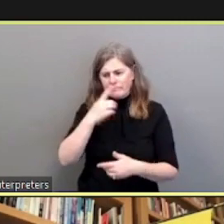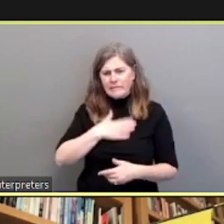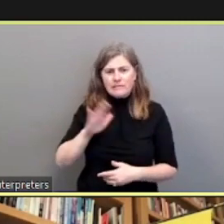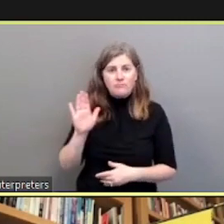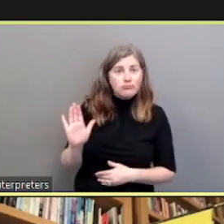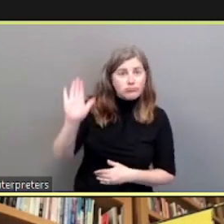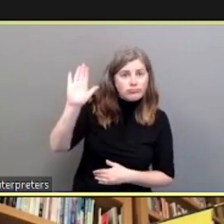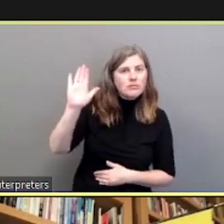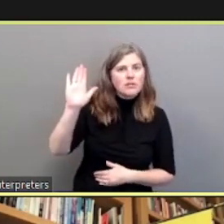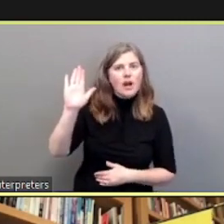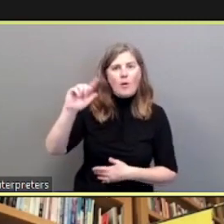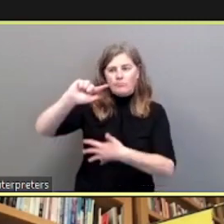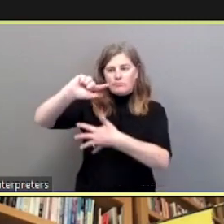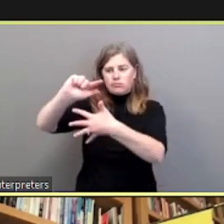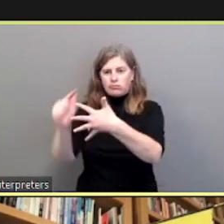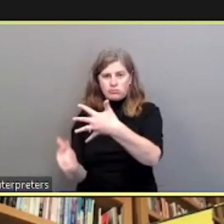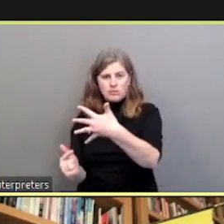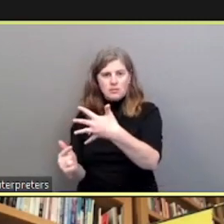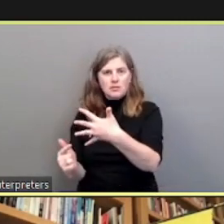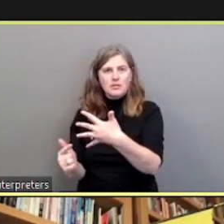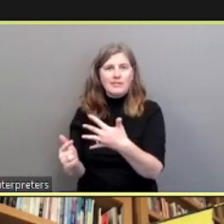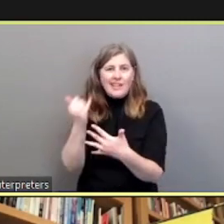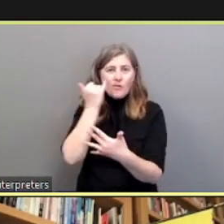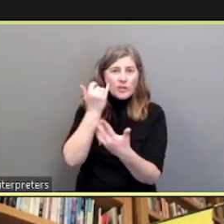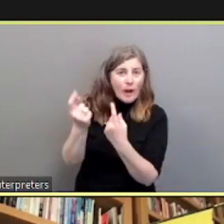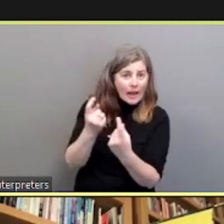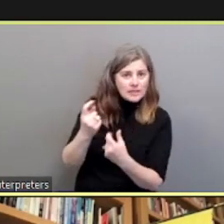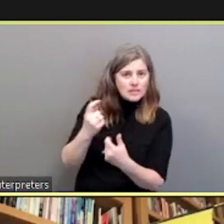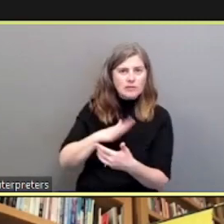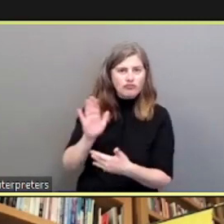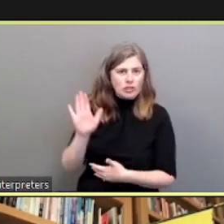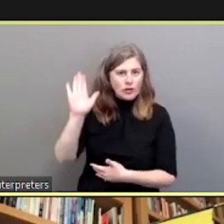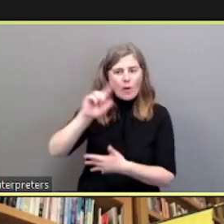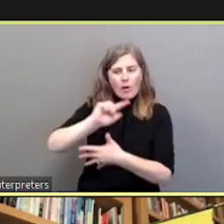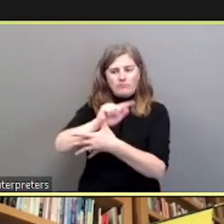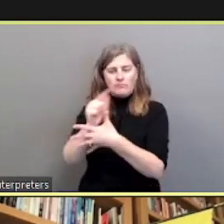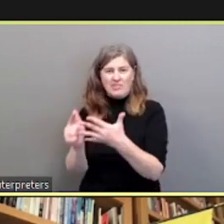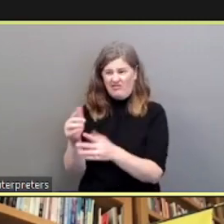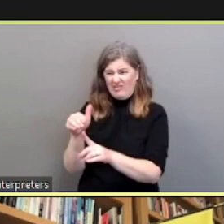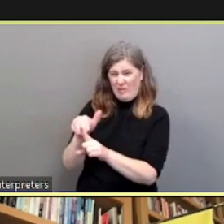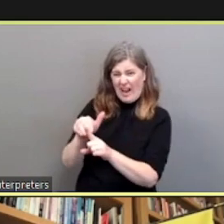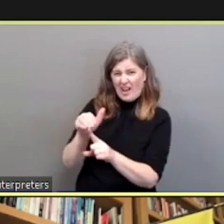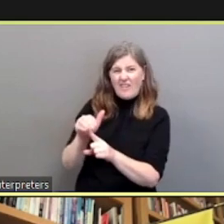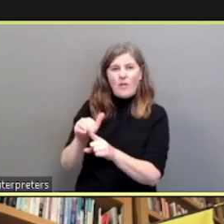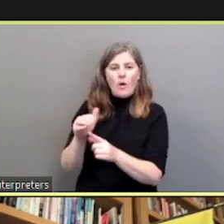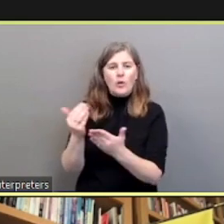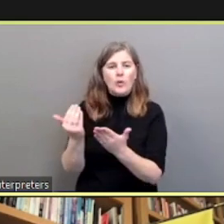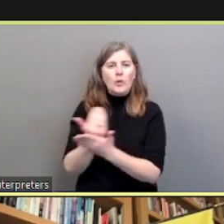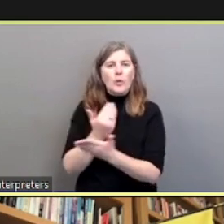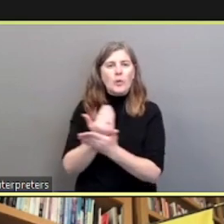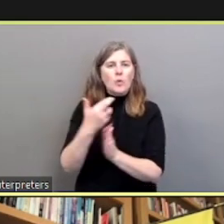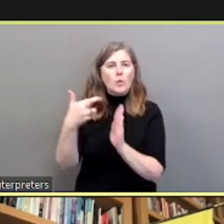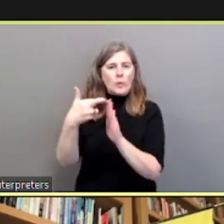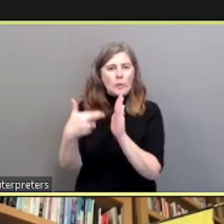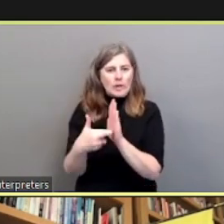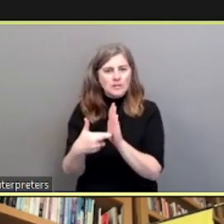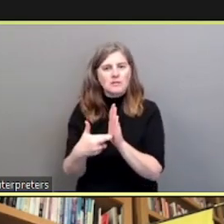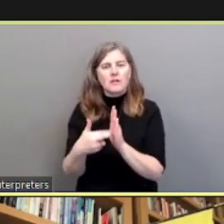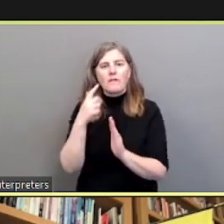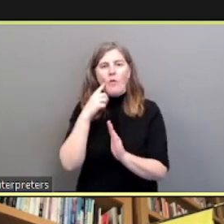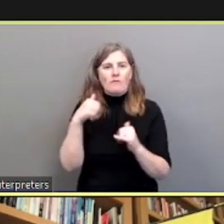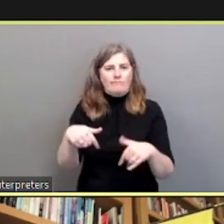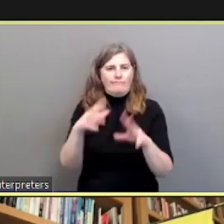appear. So please do raise your hand if you'd like to ask a question. And just a reminder of our new modified protocol for the press